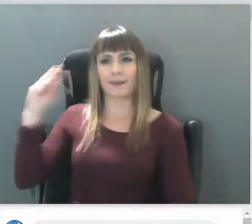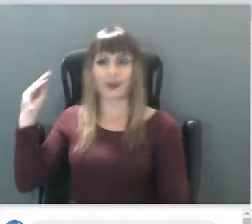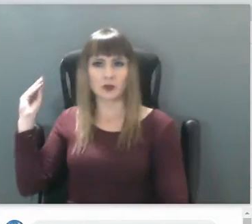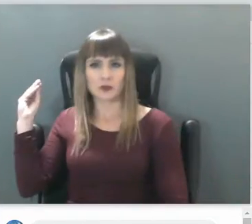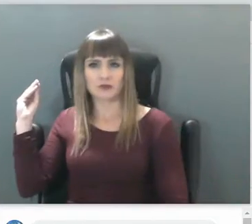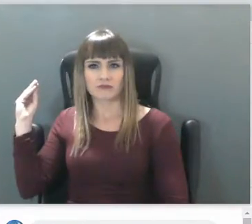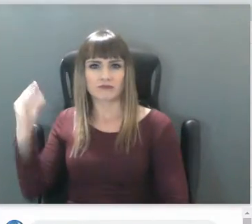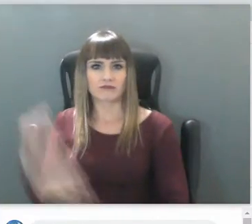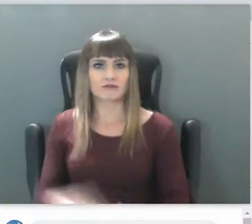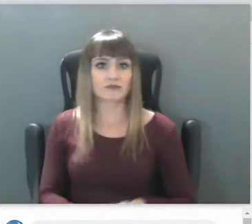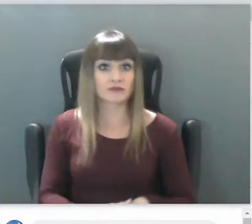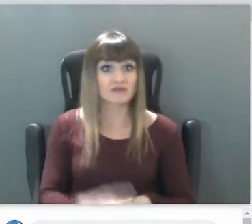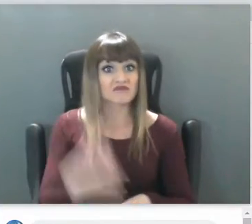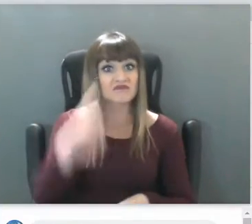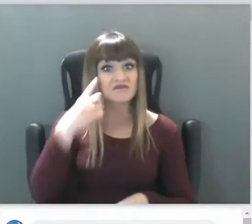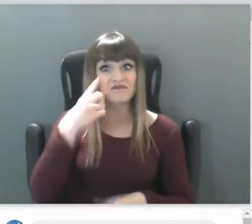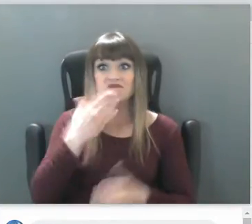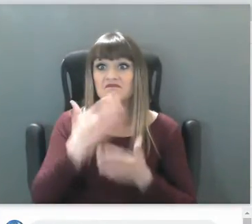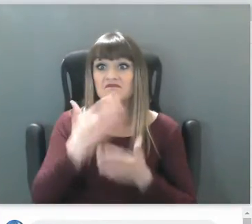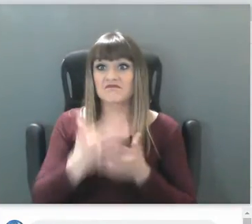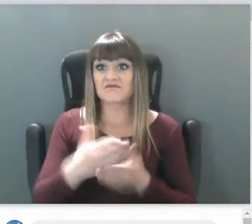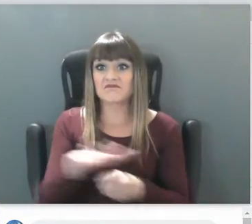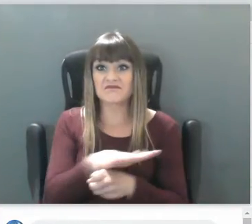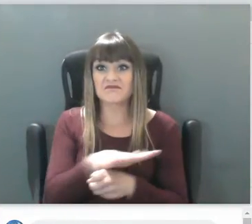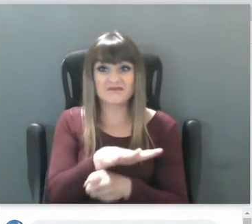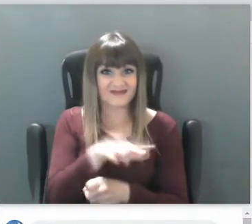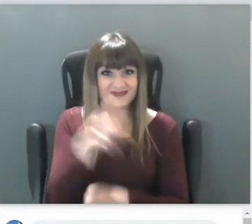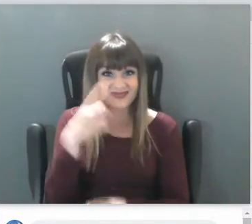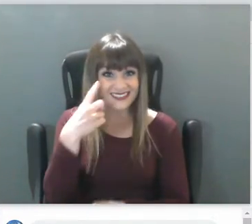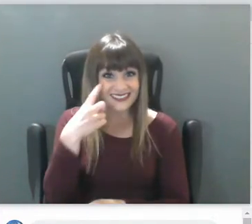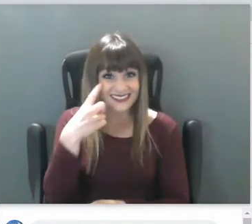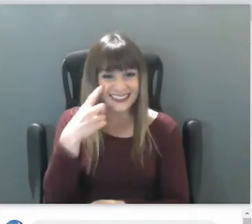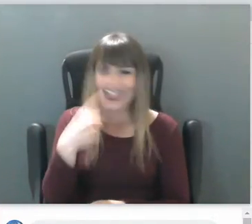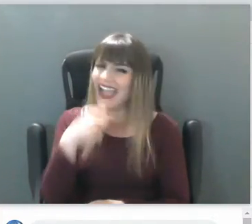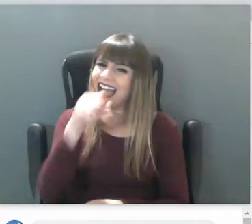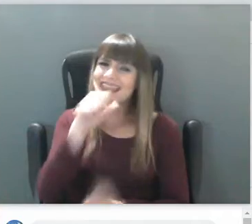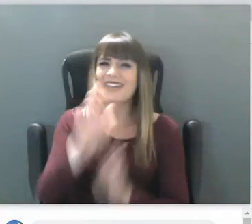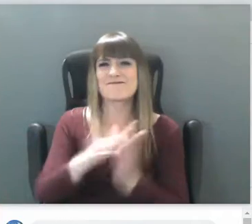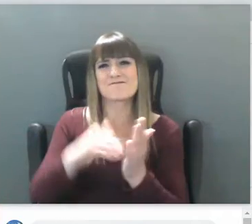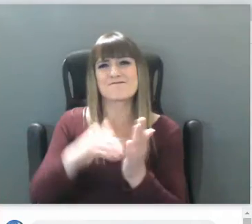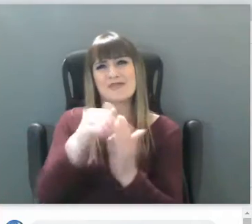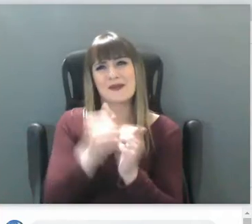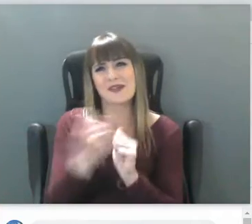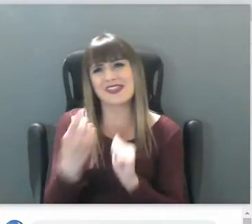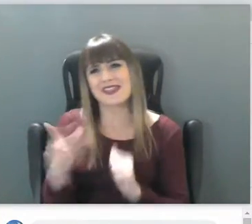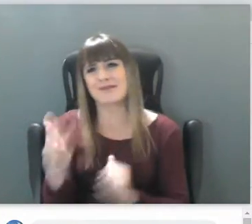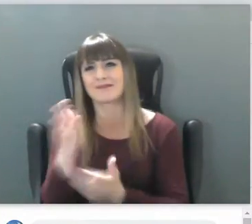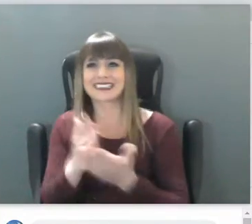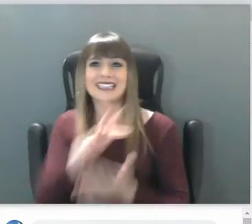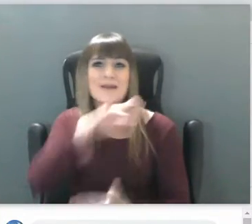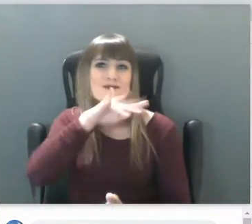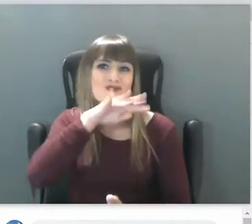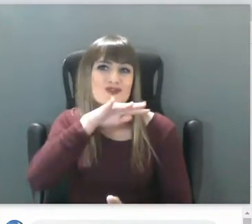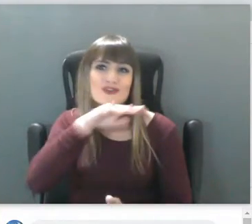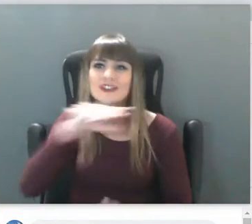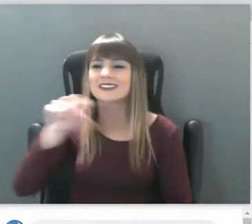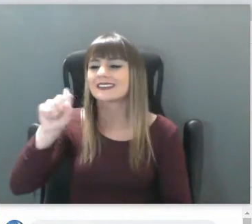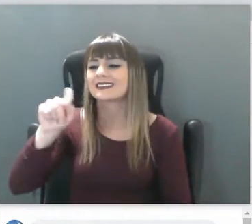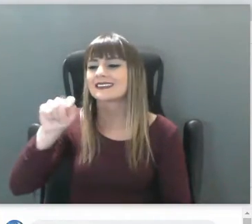think? I also love painting with them because they get some of the dirt and some of their straw in it. So what I do is